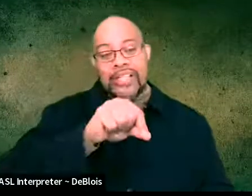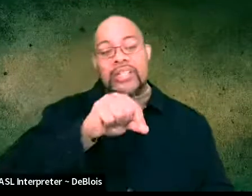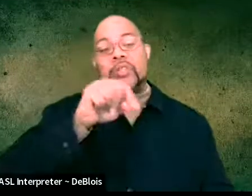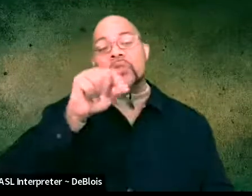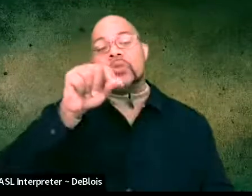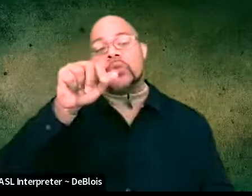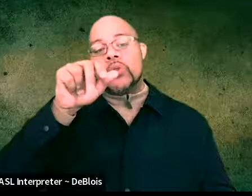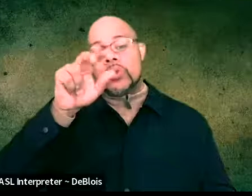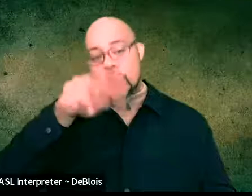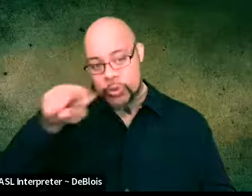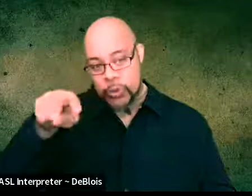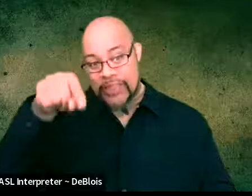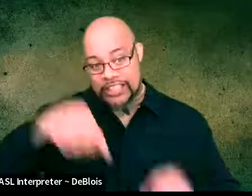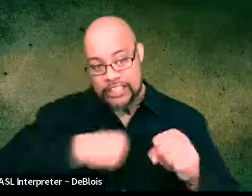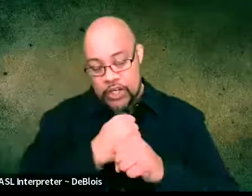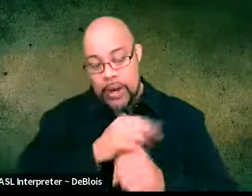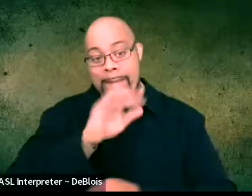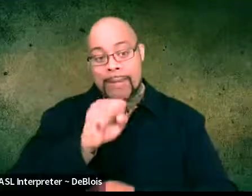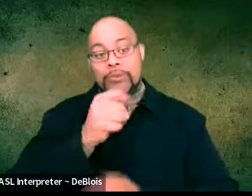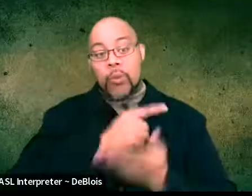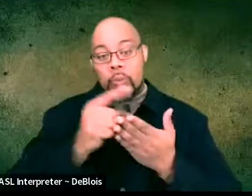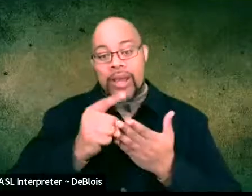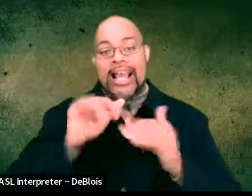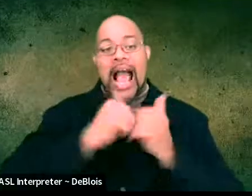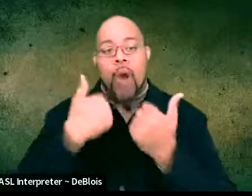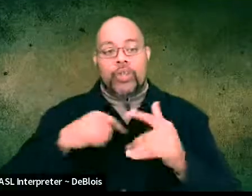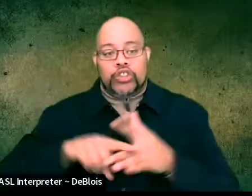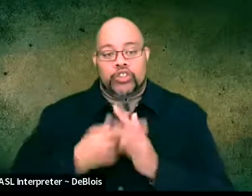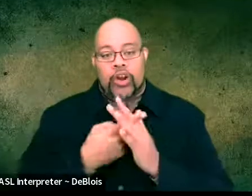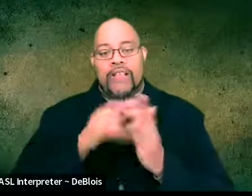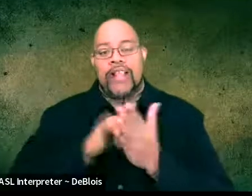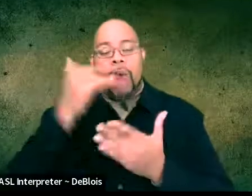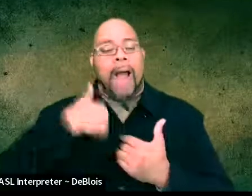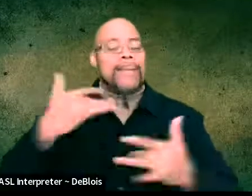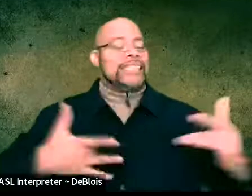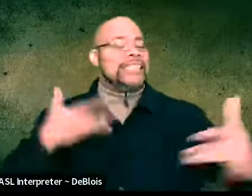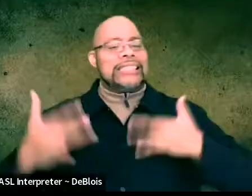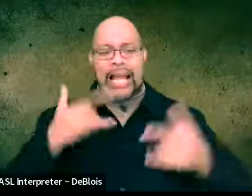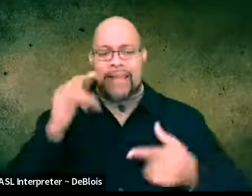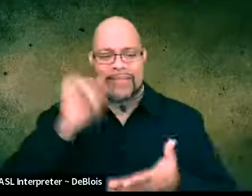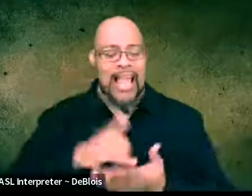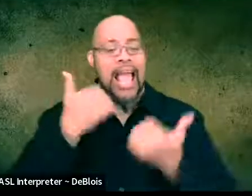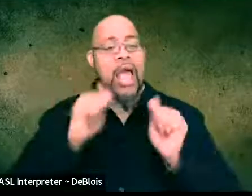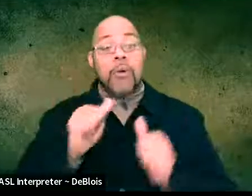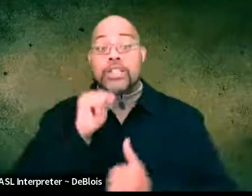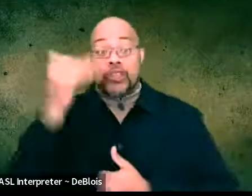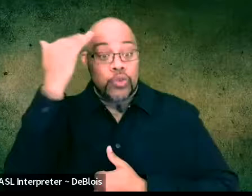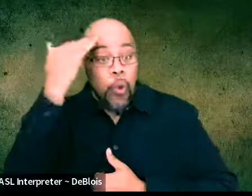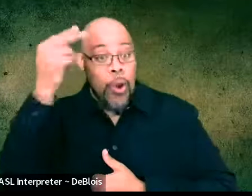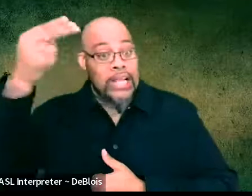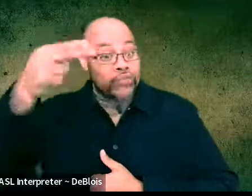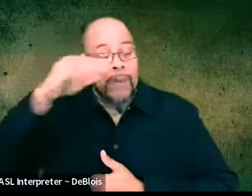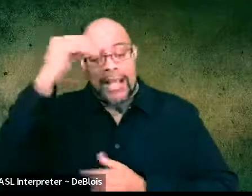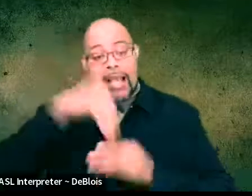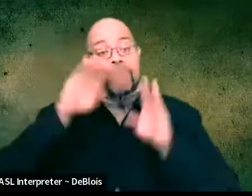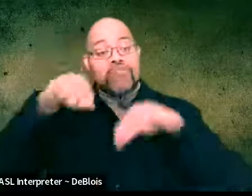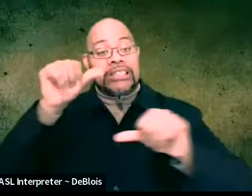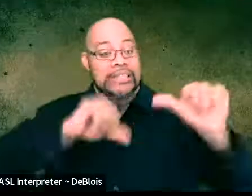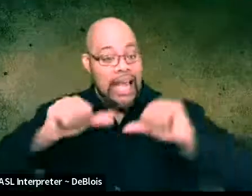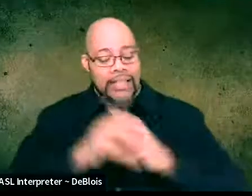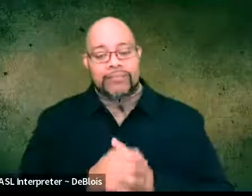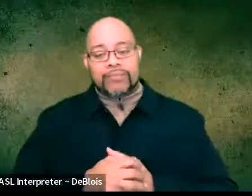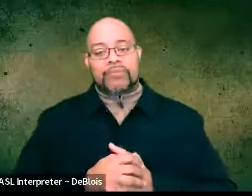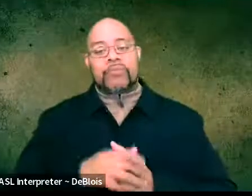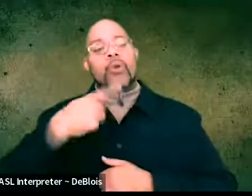year. BIMS Week is how we got started. That's why I'm so excited about it. If anyone doesn't know the history of Black and Marine Science,